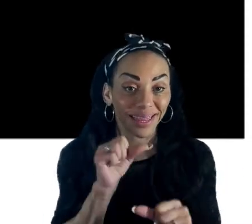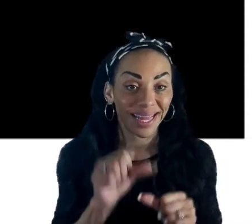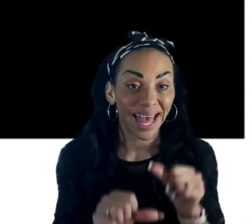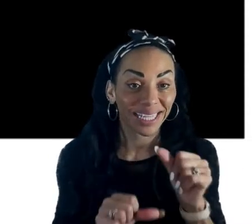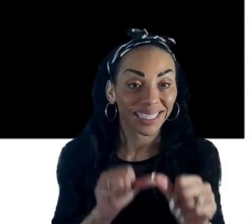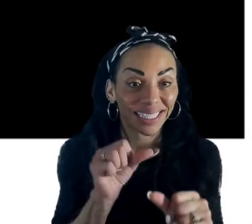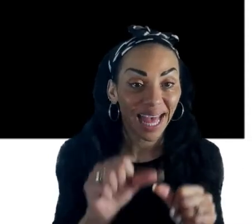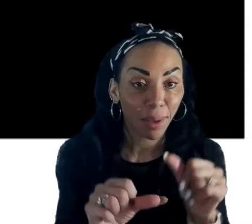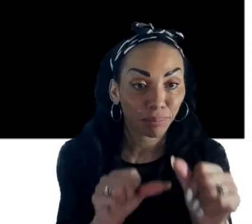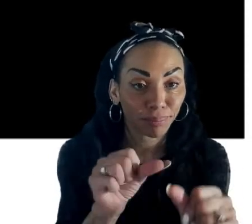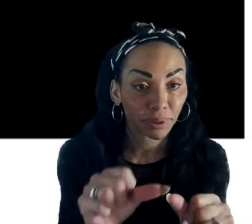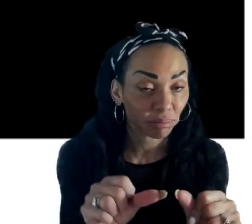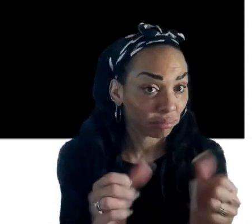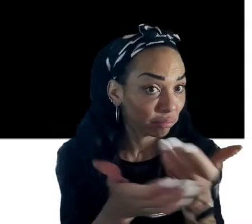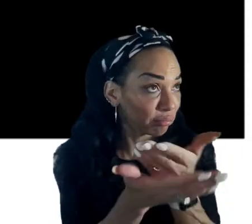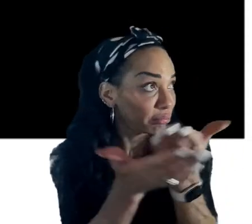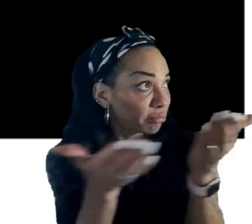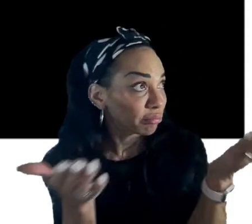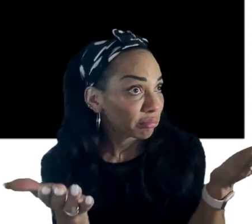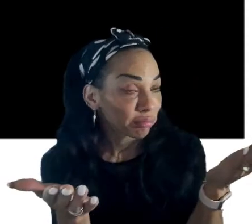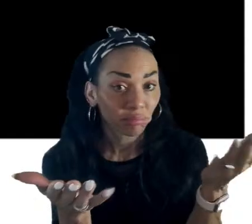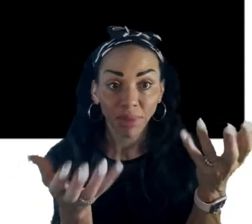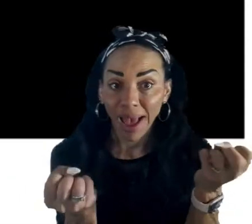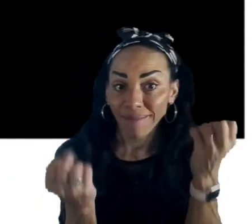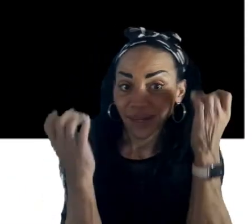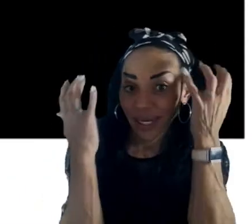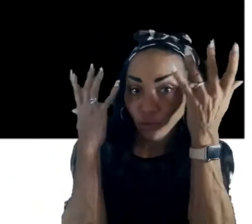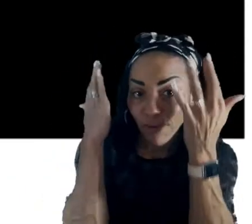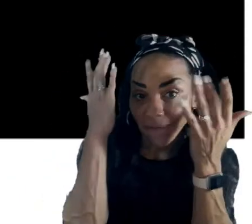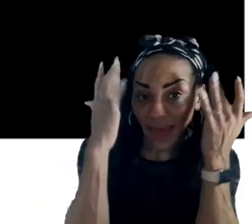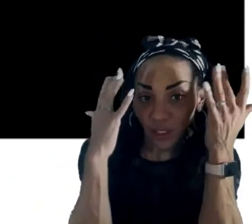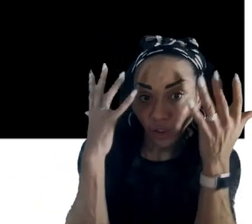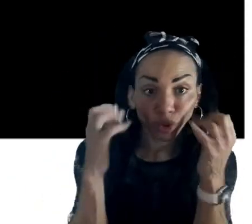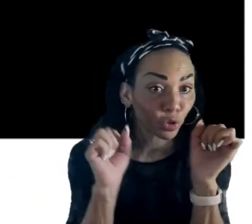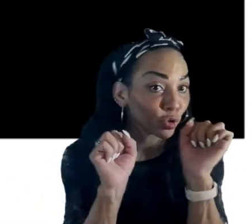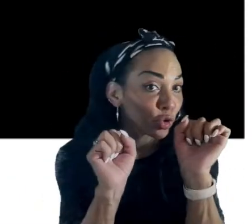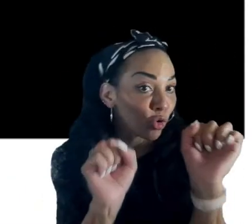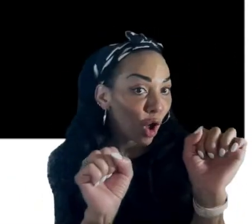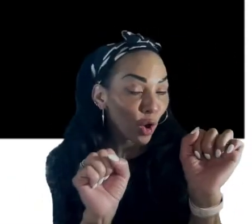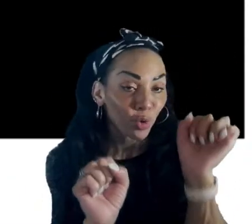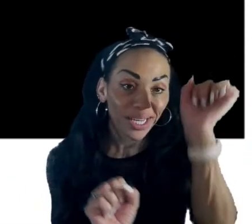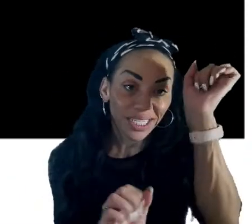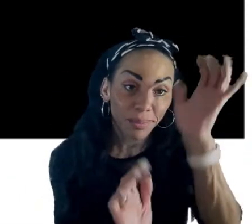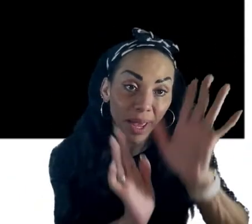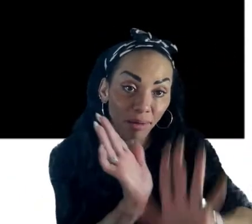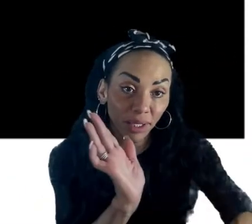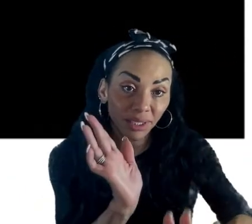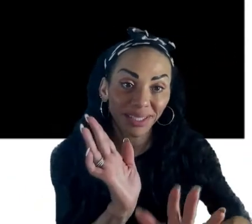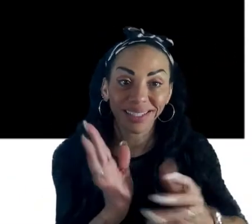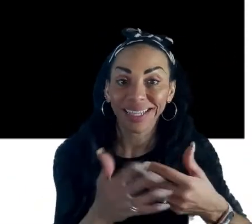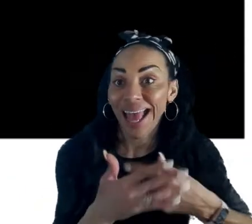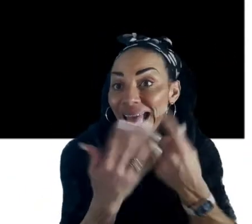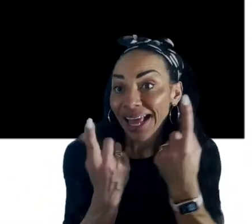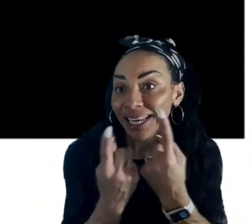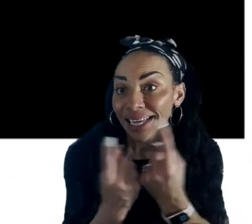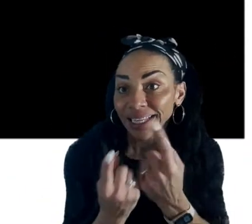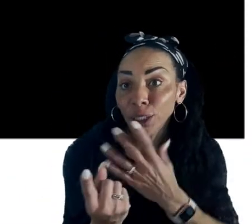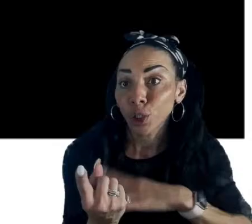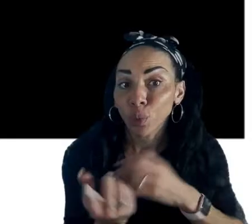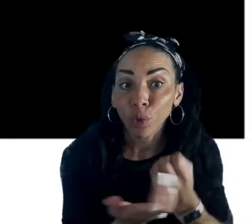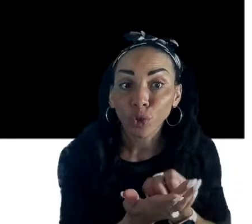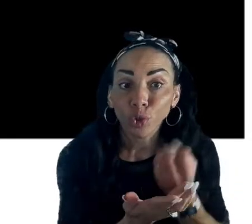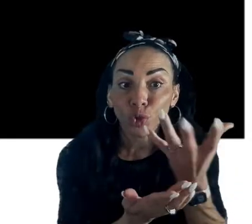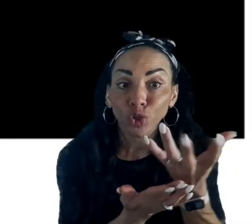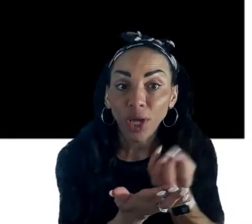if anyone had any reflections of their own experiences or anything that they wanted to share from some of